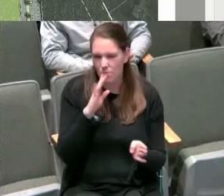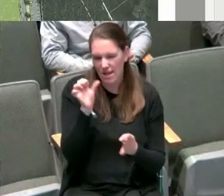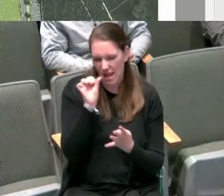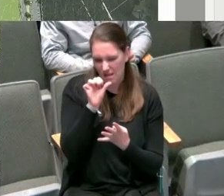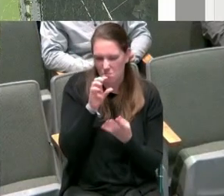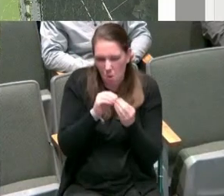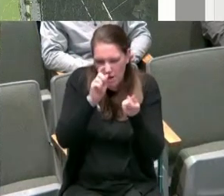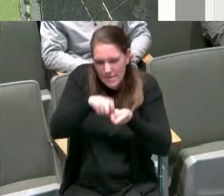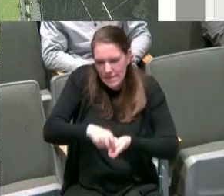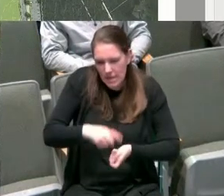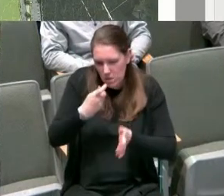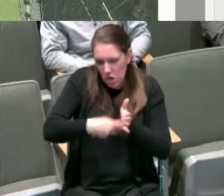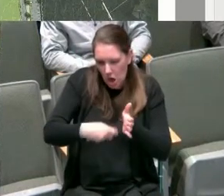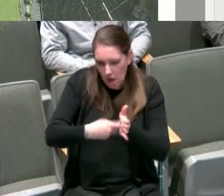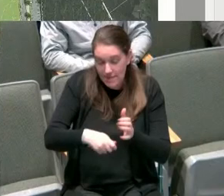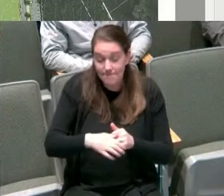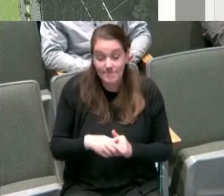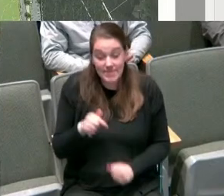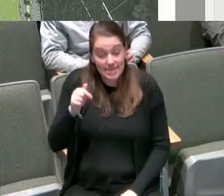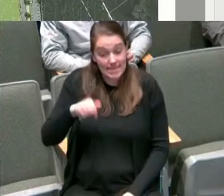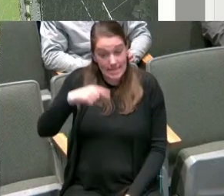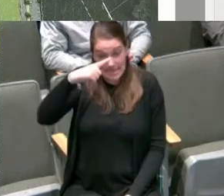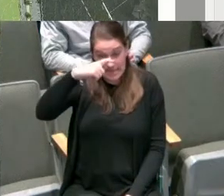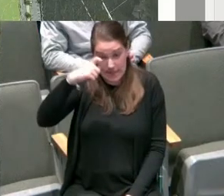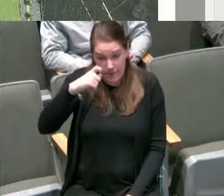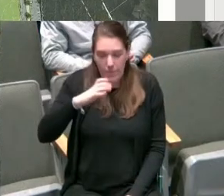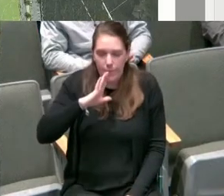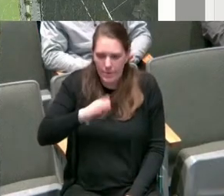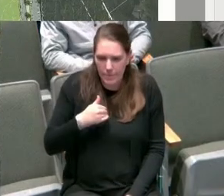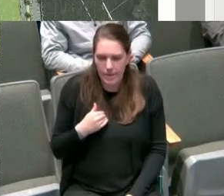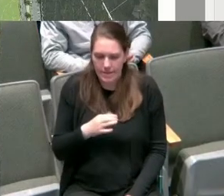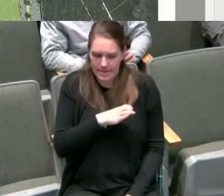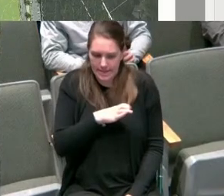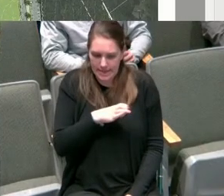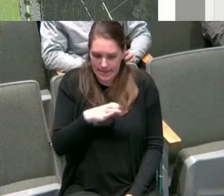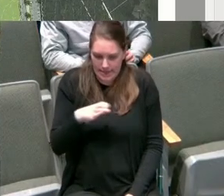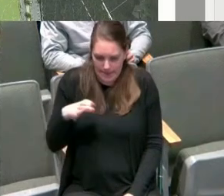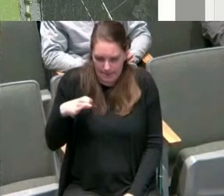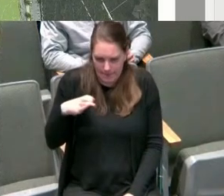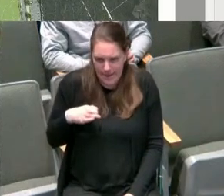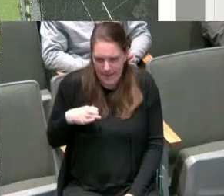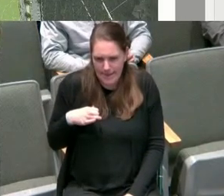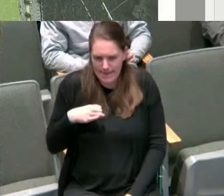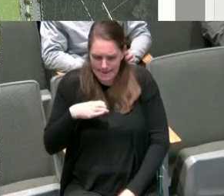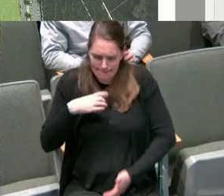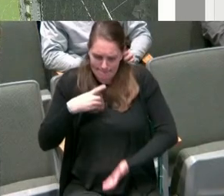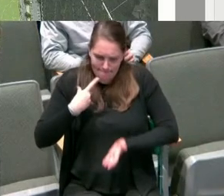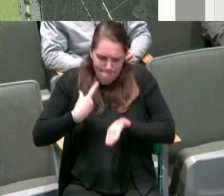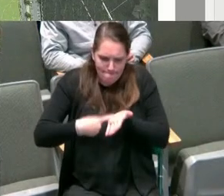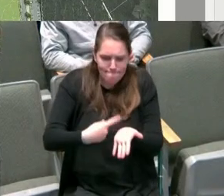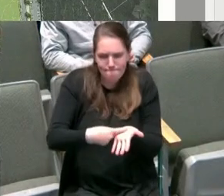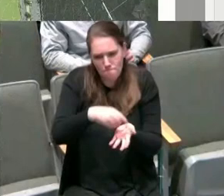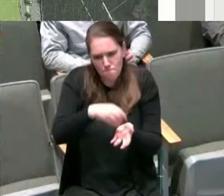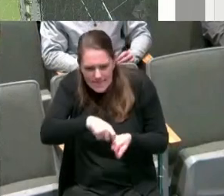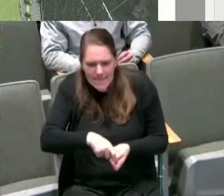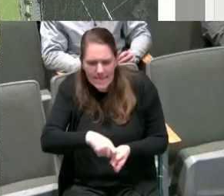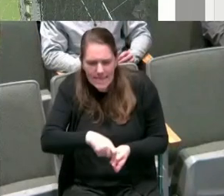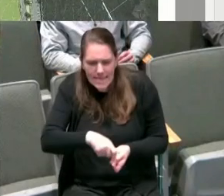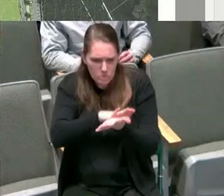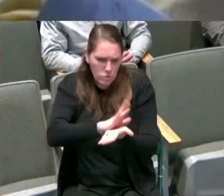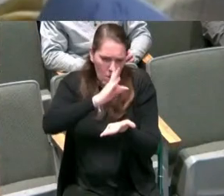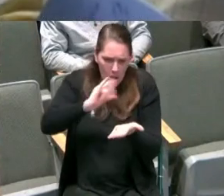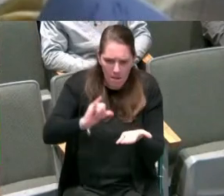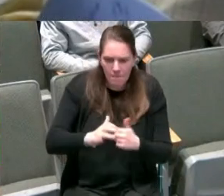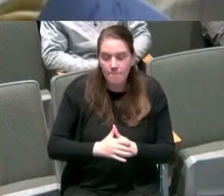summer the committee will be really drilling down into the details of the design of the school and our plan is to